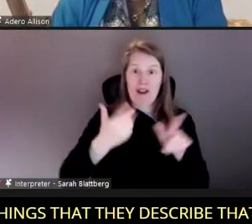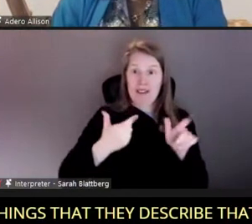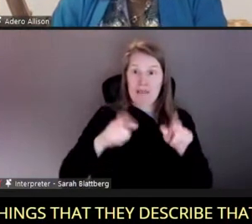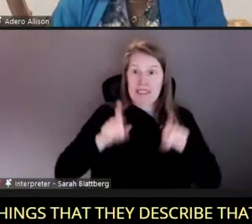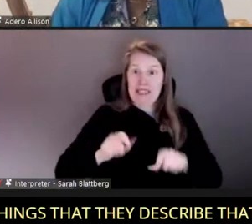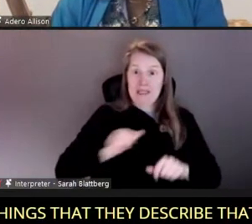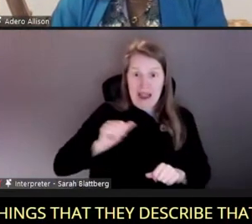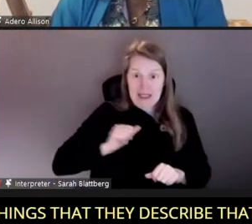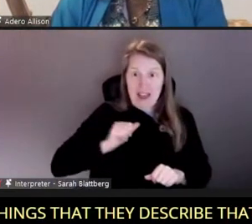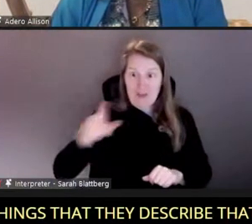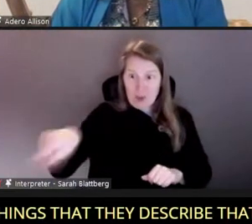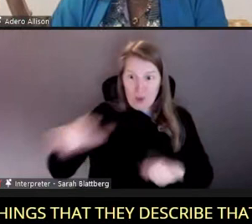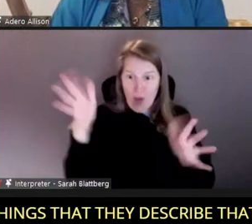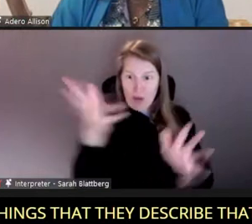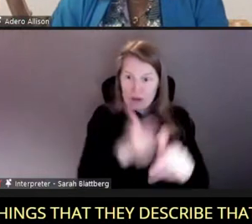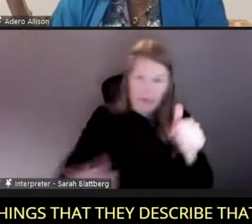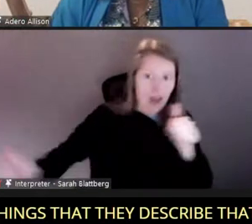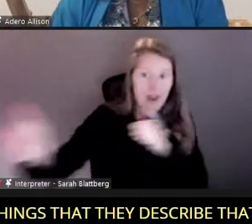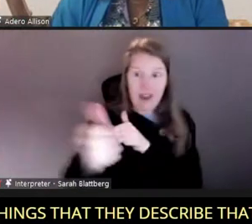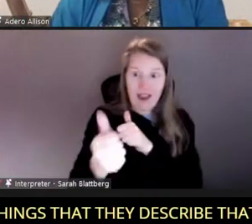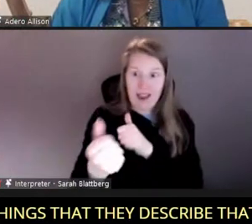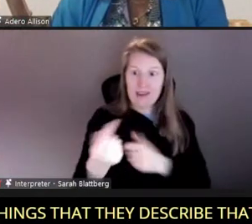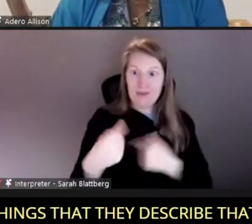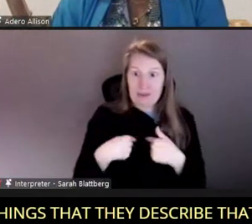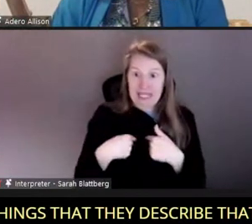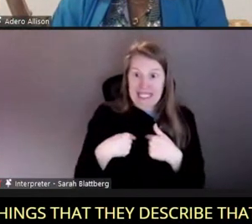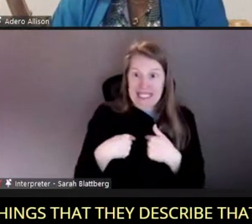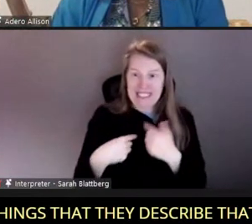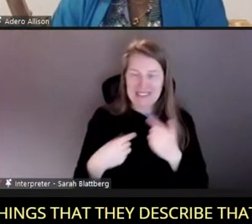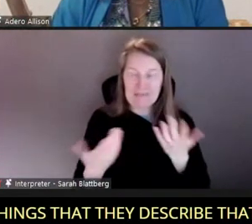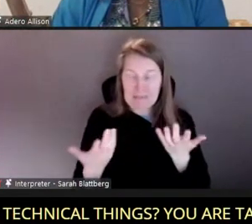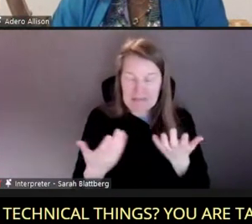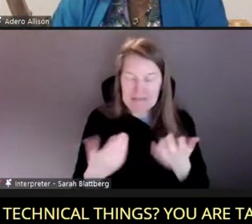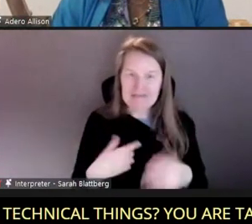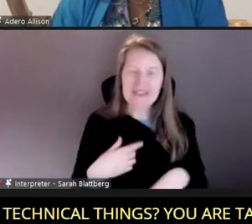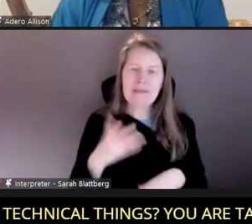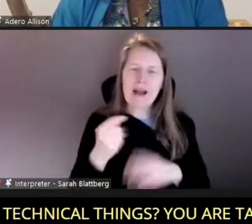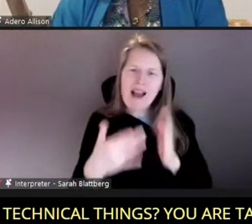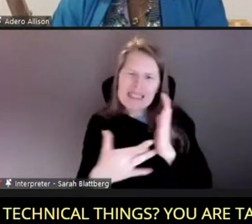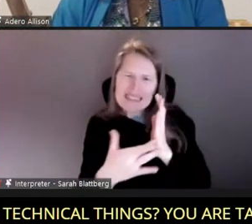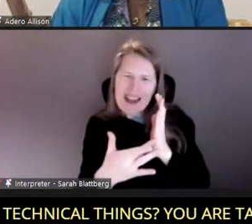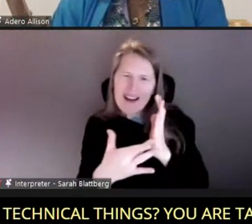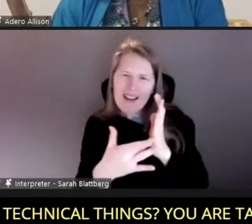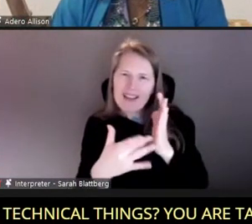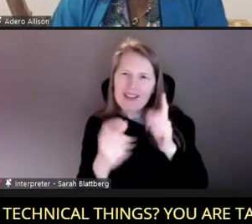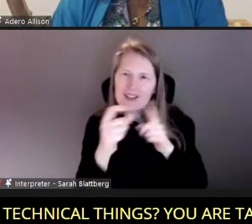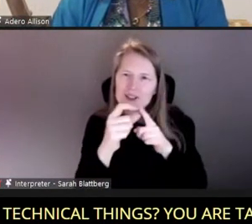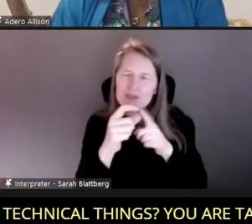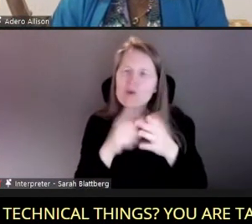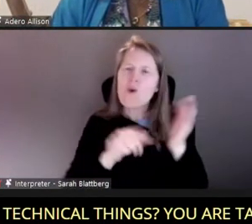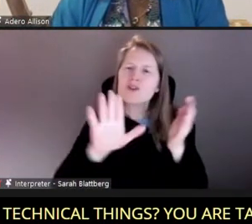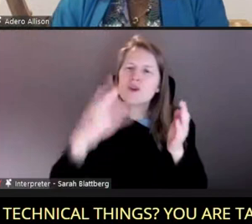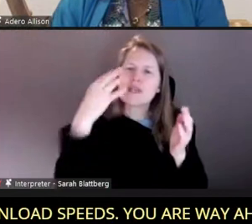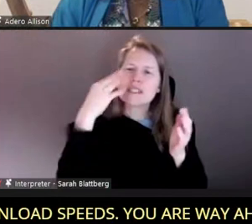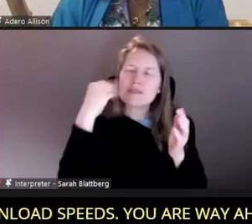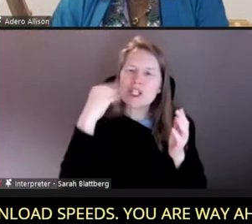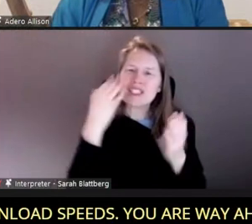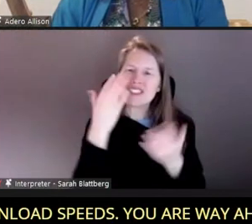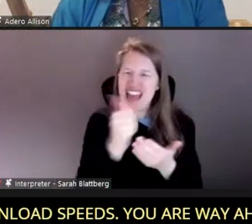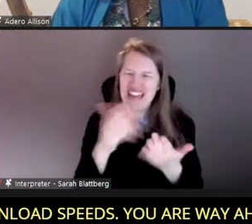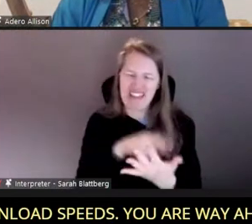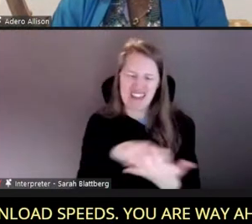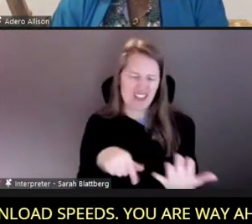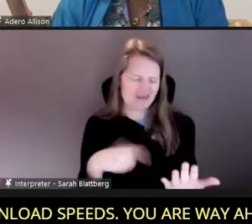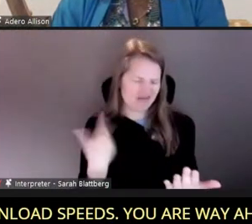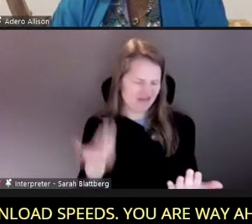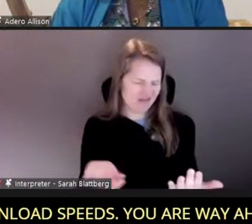are much more in tune to, I think, those technical terms, but would love to hear, you know, about you and your shopping experience to kind of